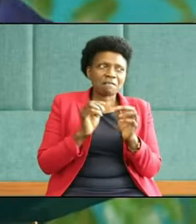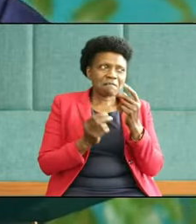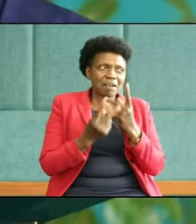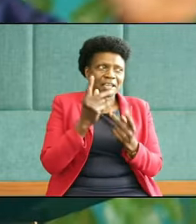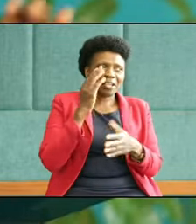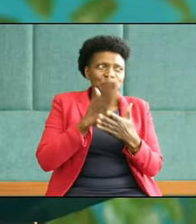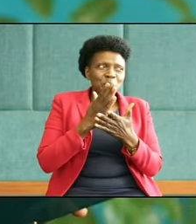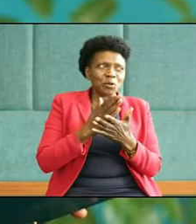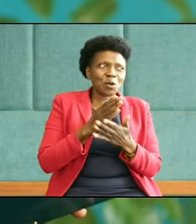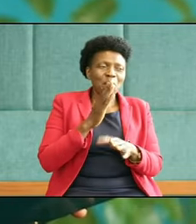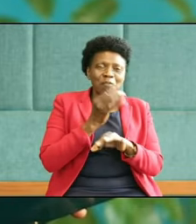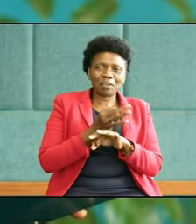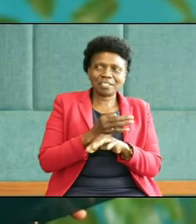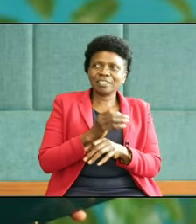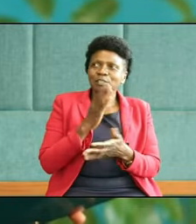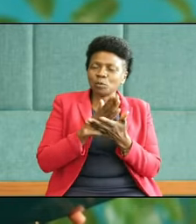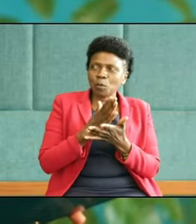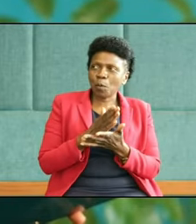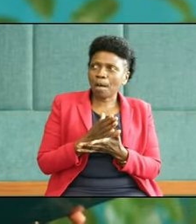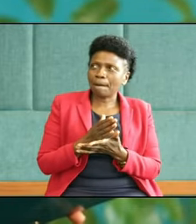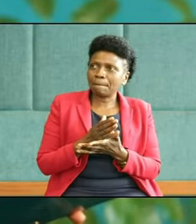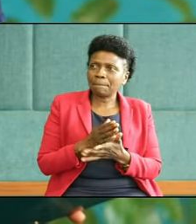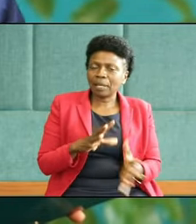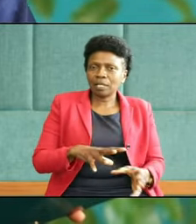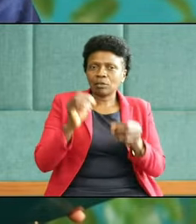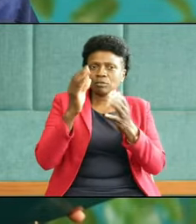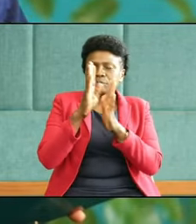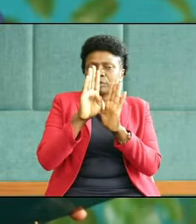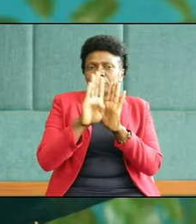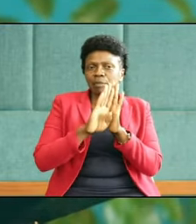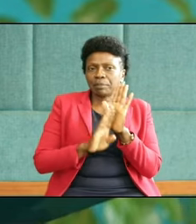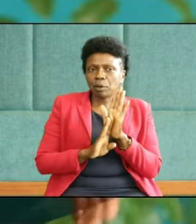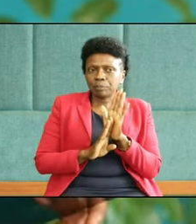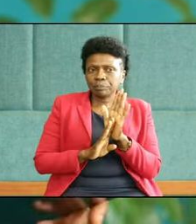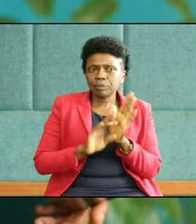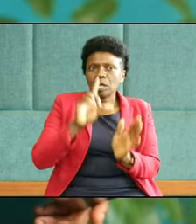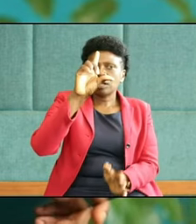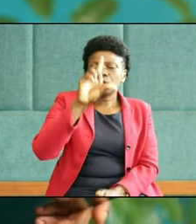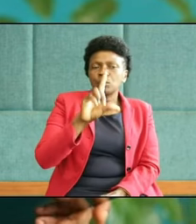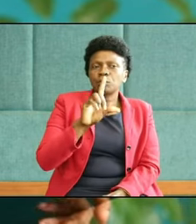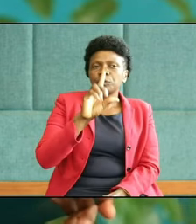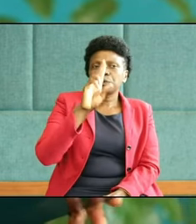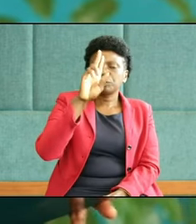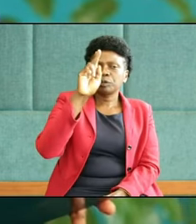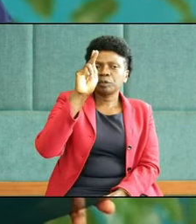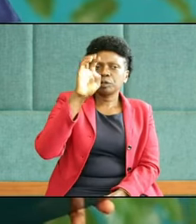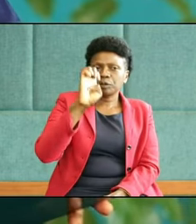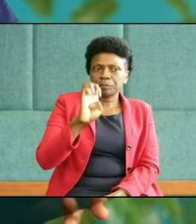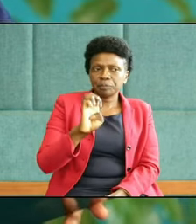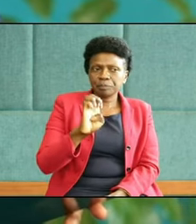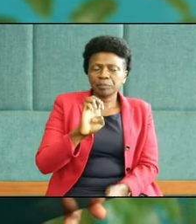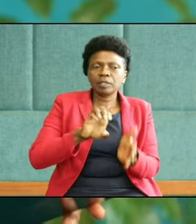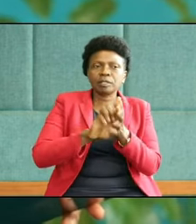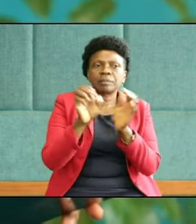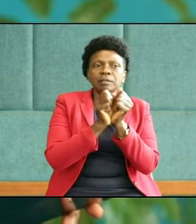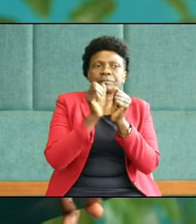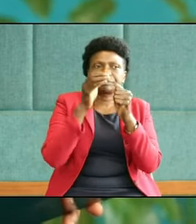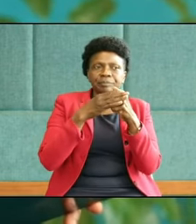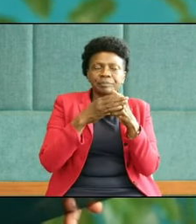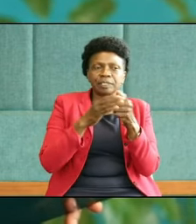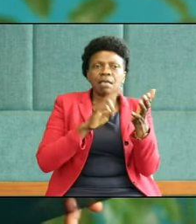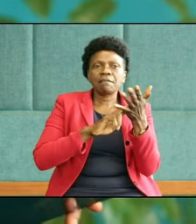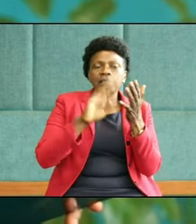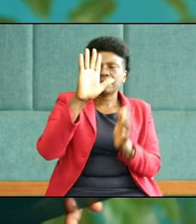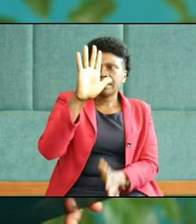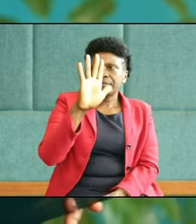false? Great. Take your Bible, Luke 19, verse 10. For the Son of Man is